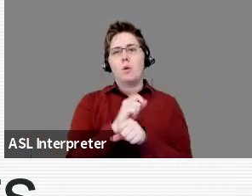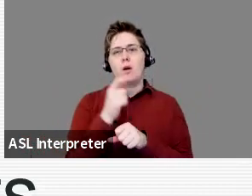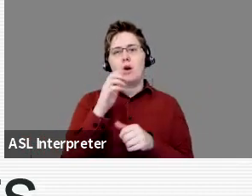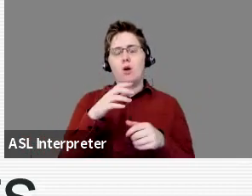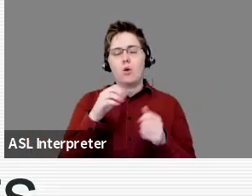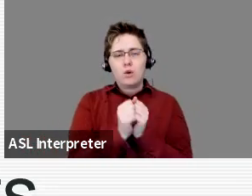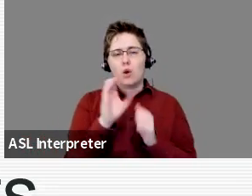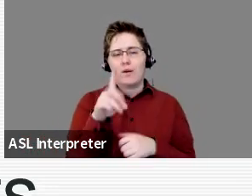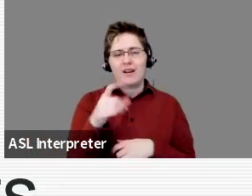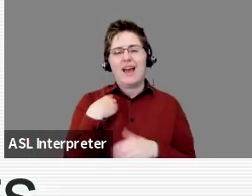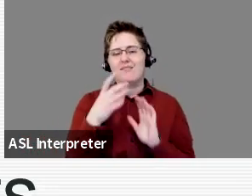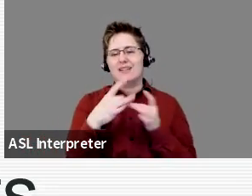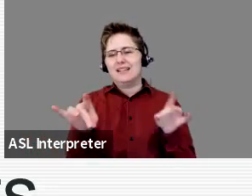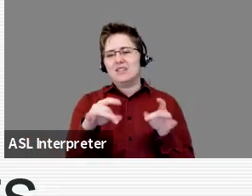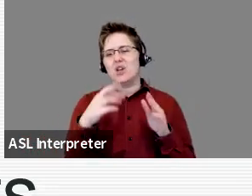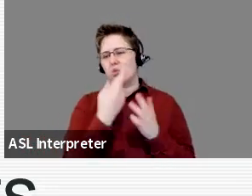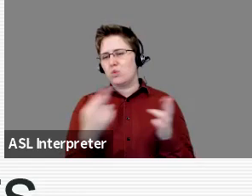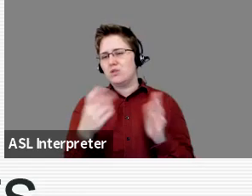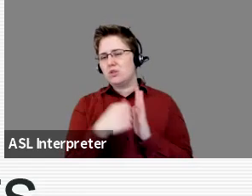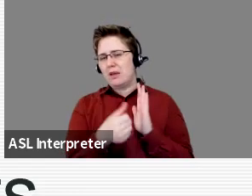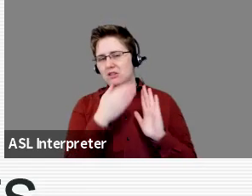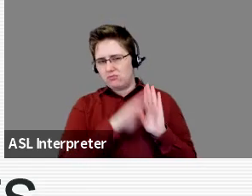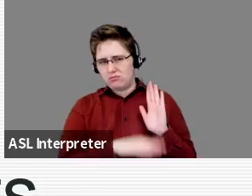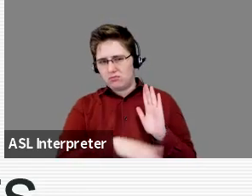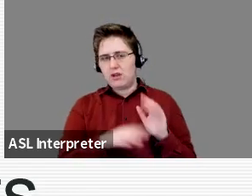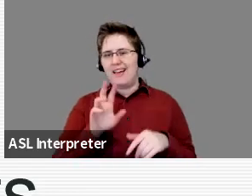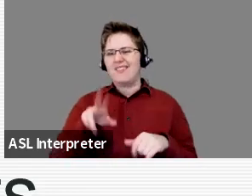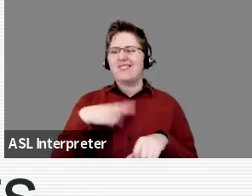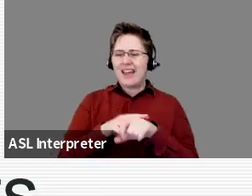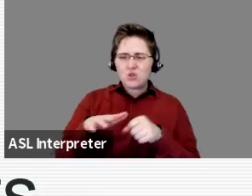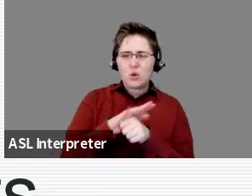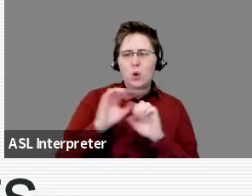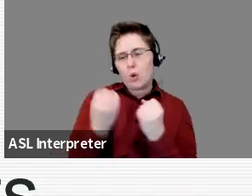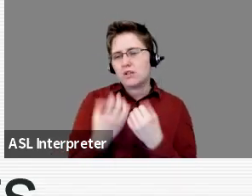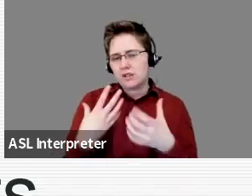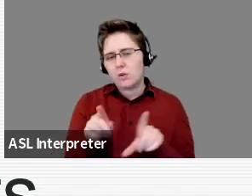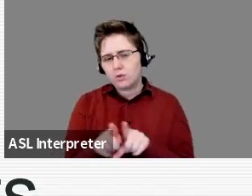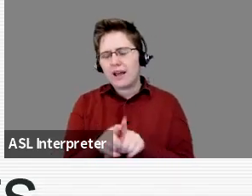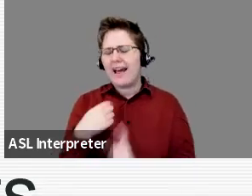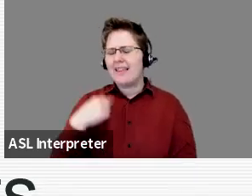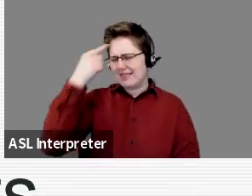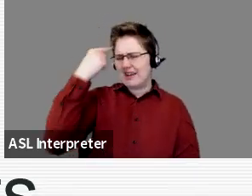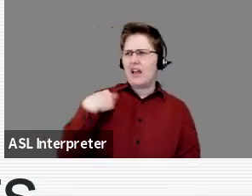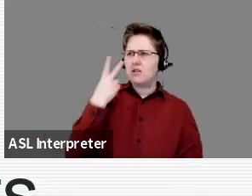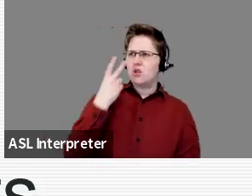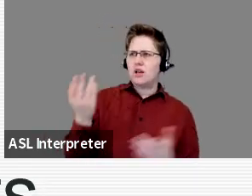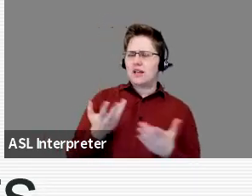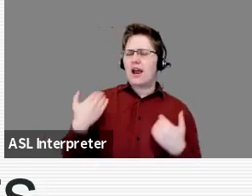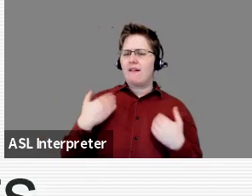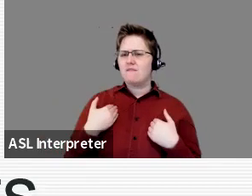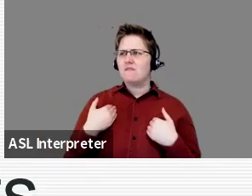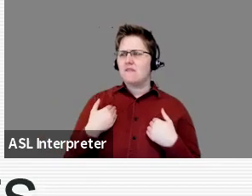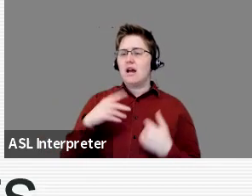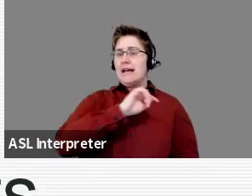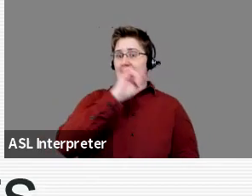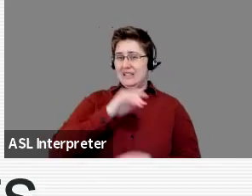links for them further down on the resource page. And then of course your national and local organizations. I think I saw on here, we have at least the